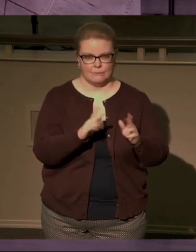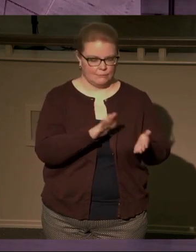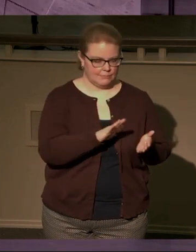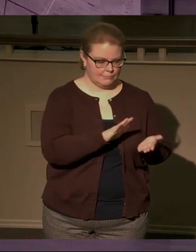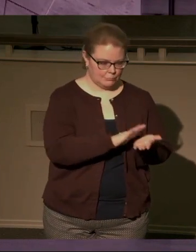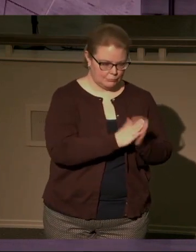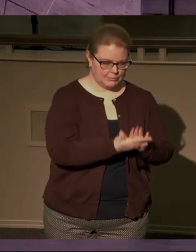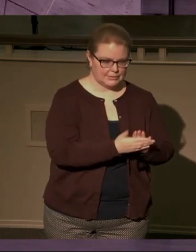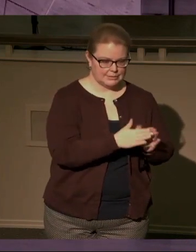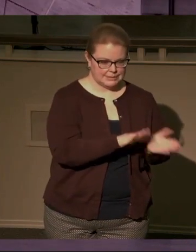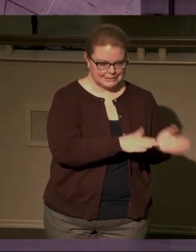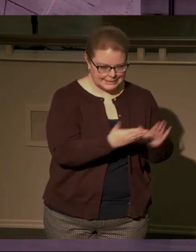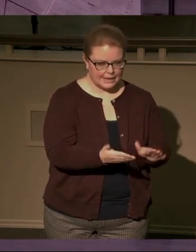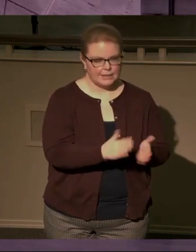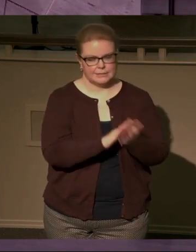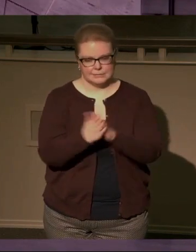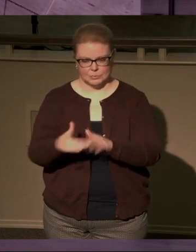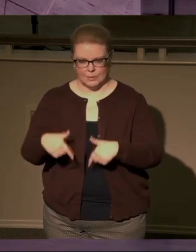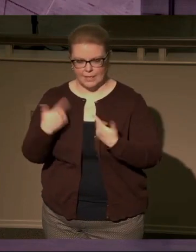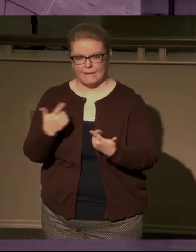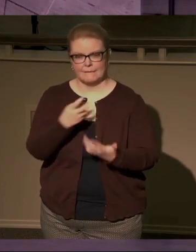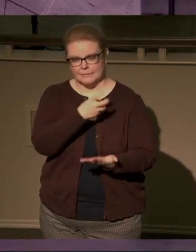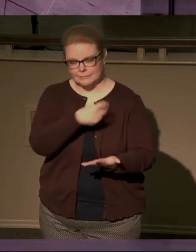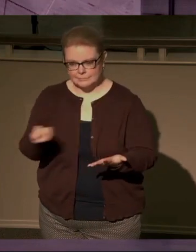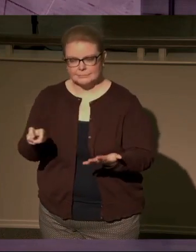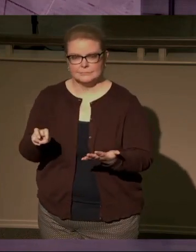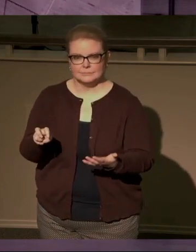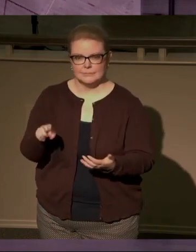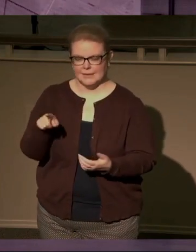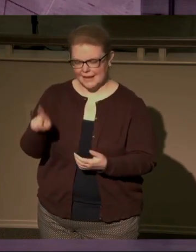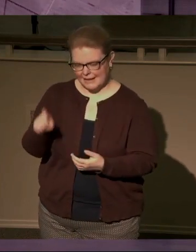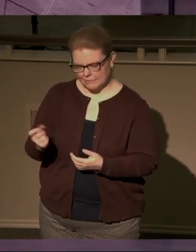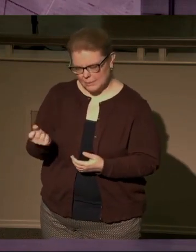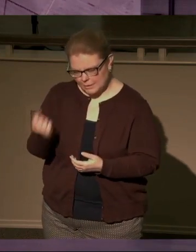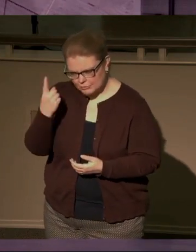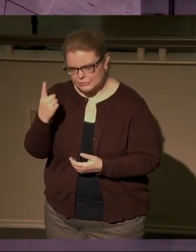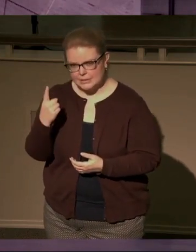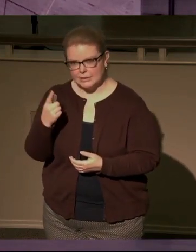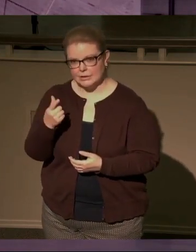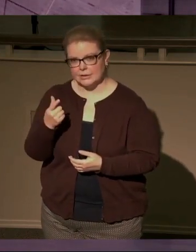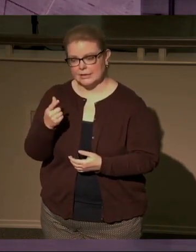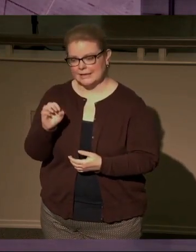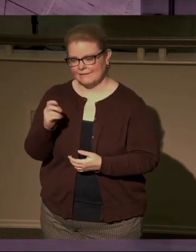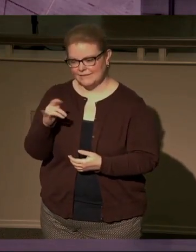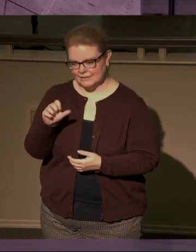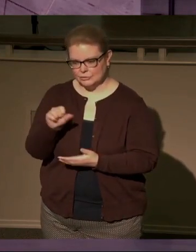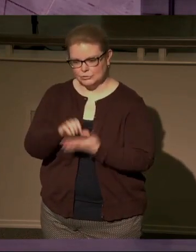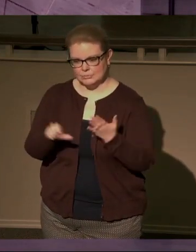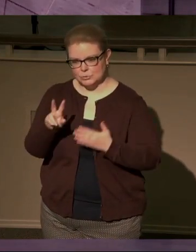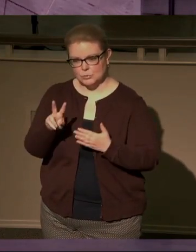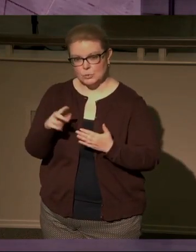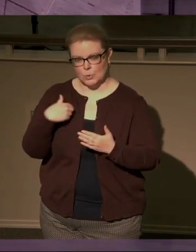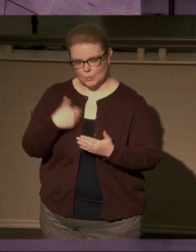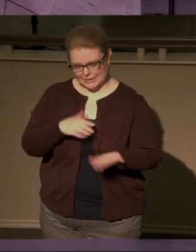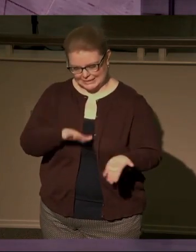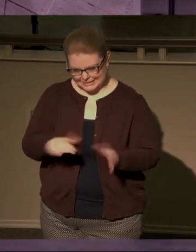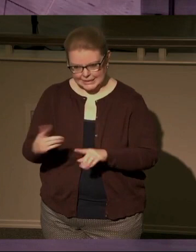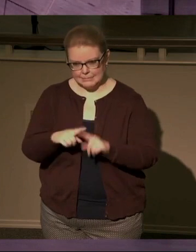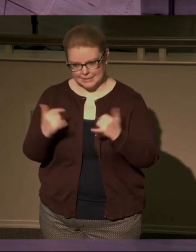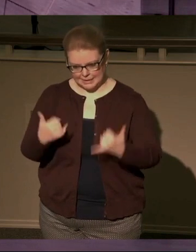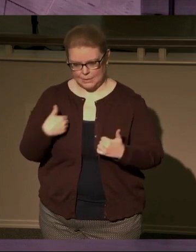They have to experience the gravity of Ephesians 2, where we're dead and yet we're made alive in